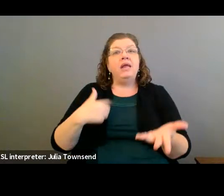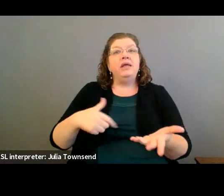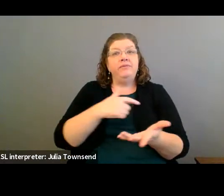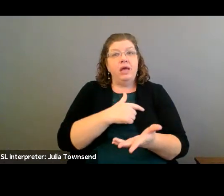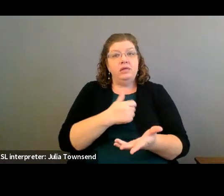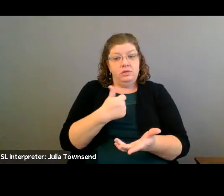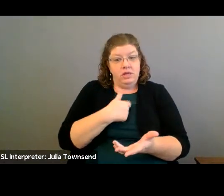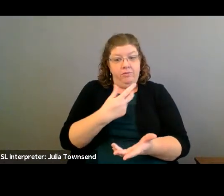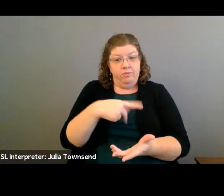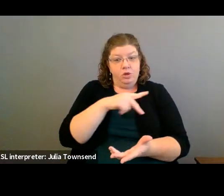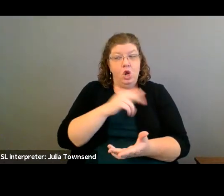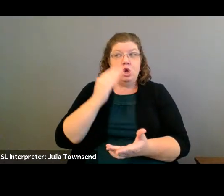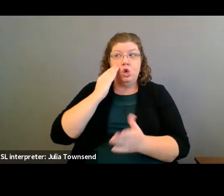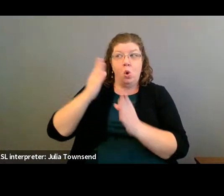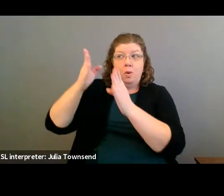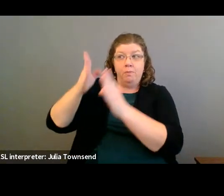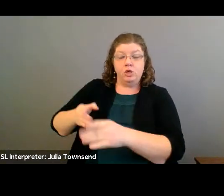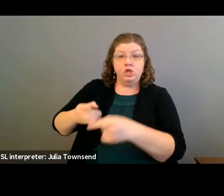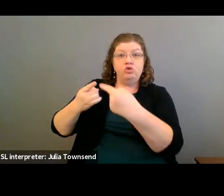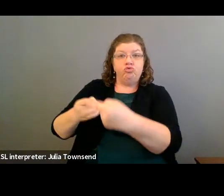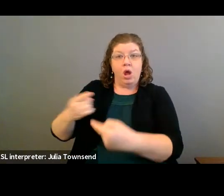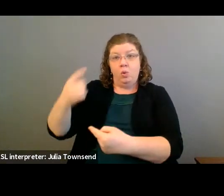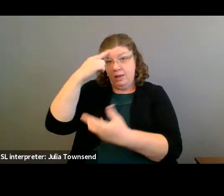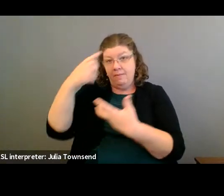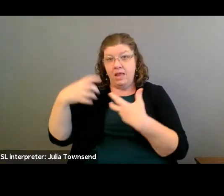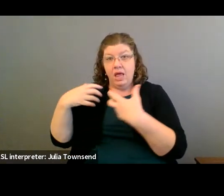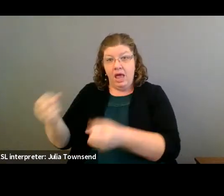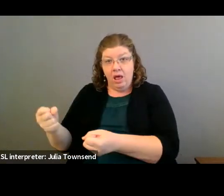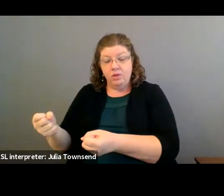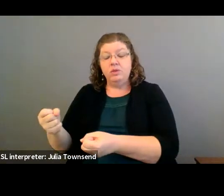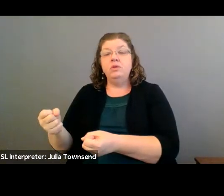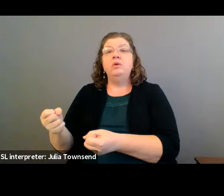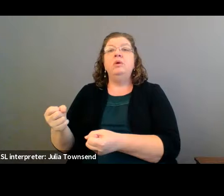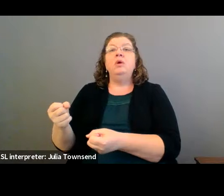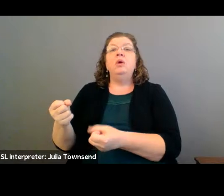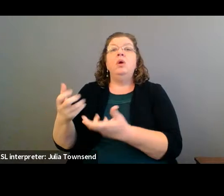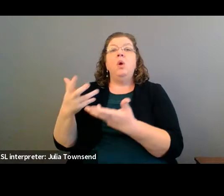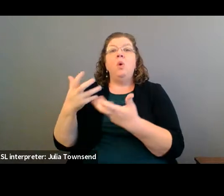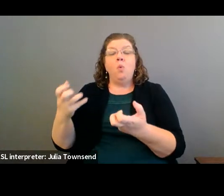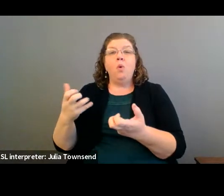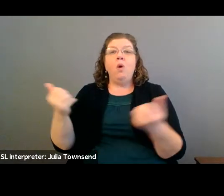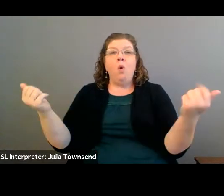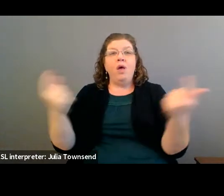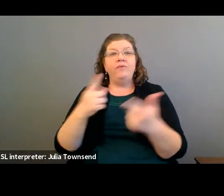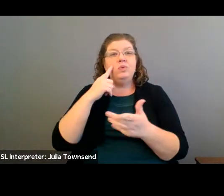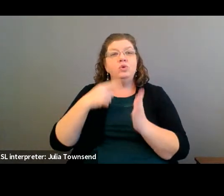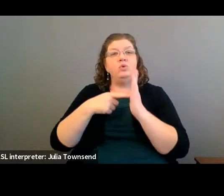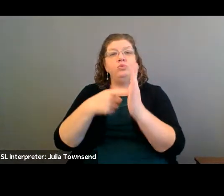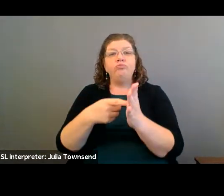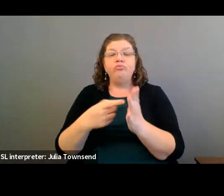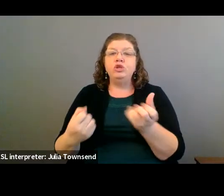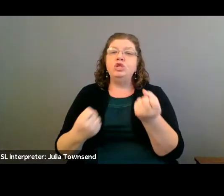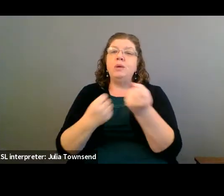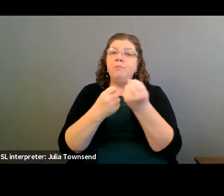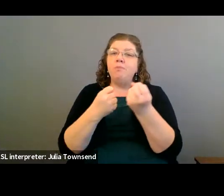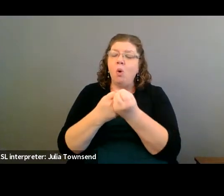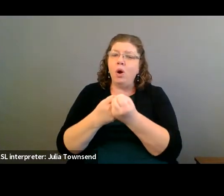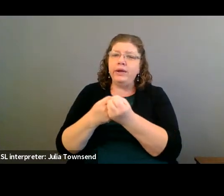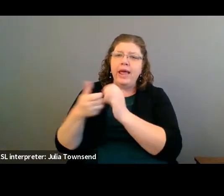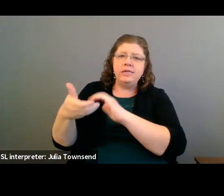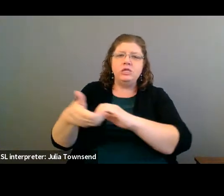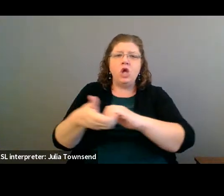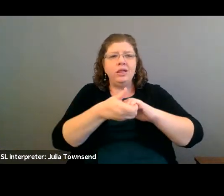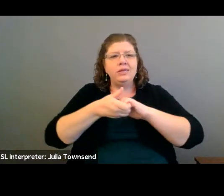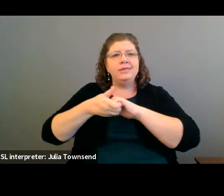personally either known someone who has struggled with mental health, and we would like to ask everyone to show their support and solidarity